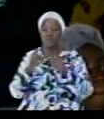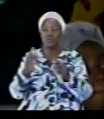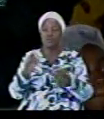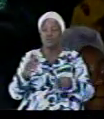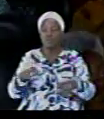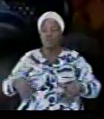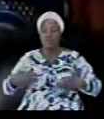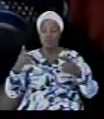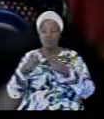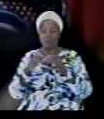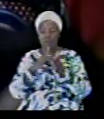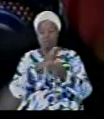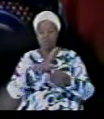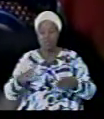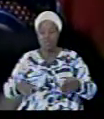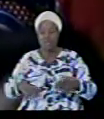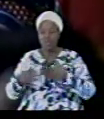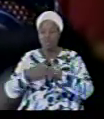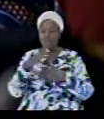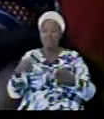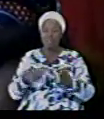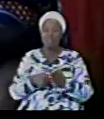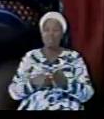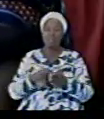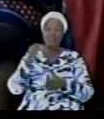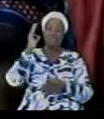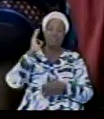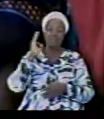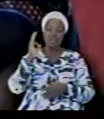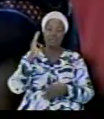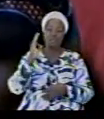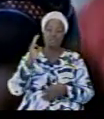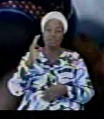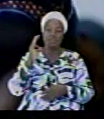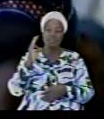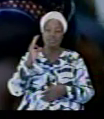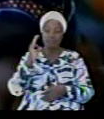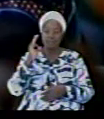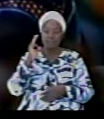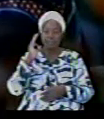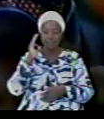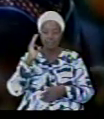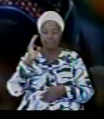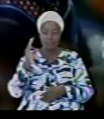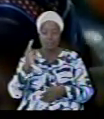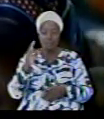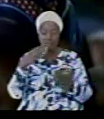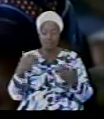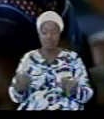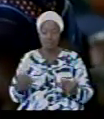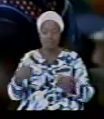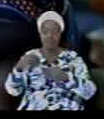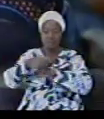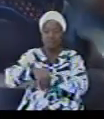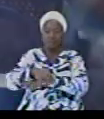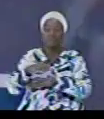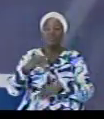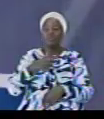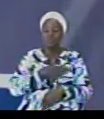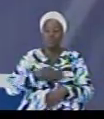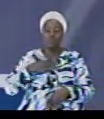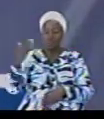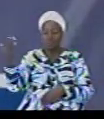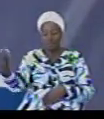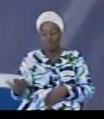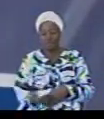the pastor's message this evening, we welcome you to the family of God. Visit the